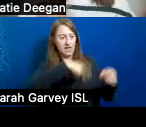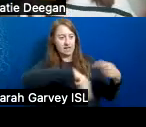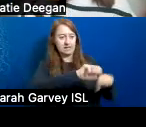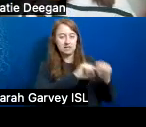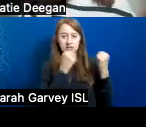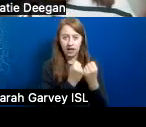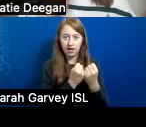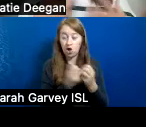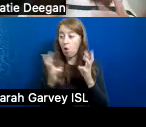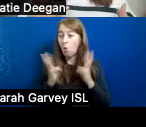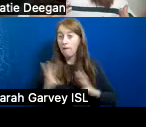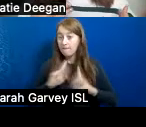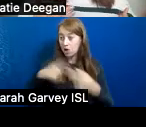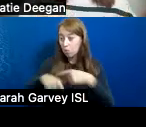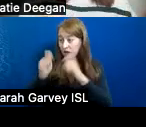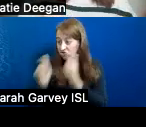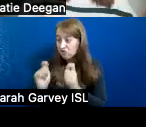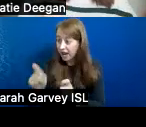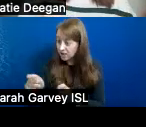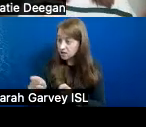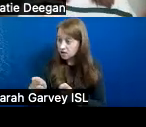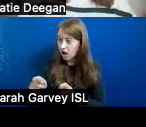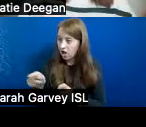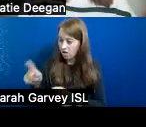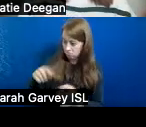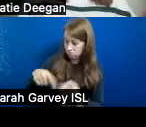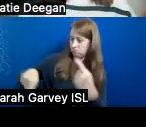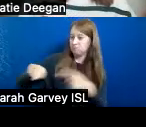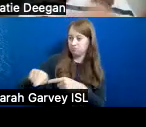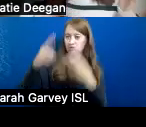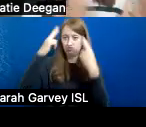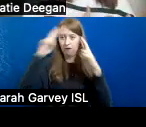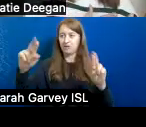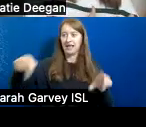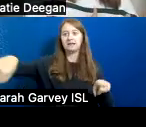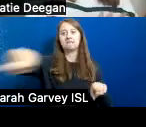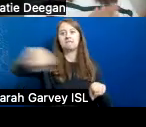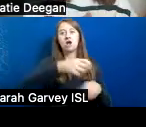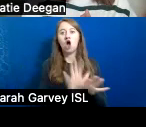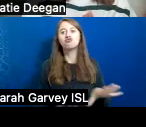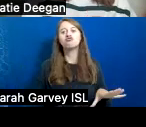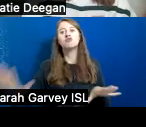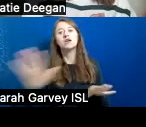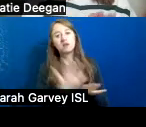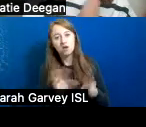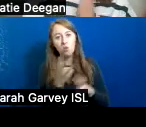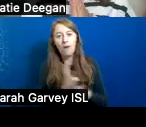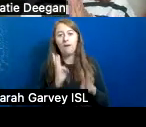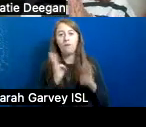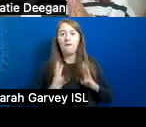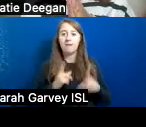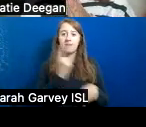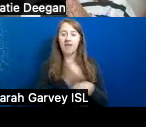want to ensure that that is as representative of the women that are out there. So all the way from ethnic minorities, LGBT